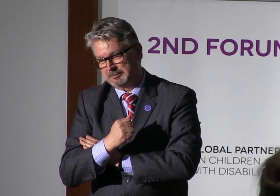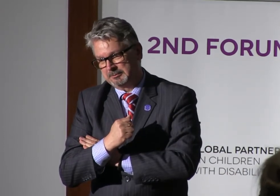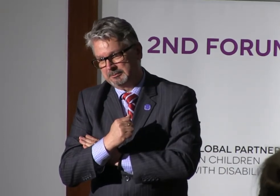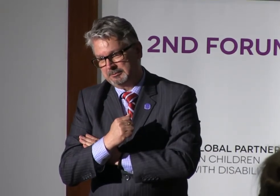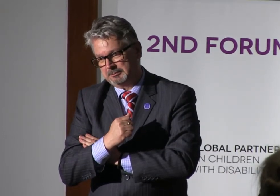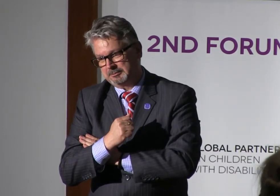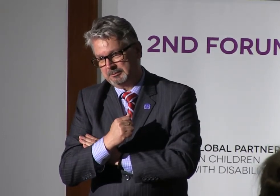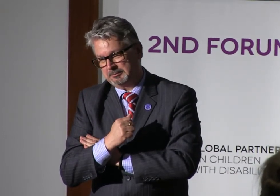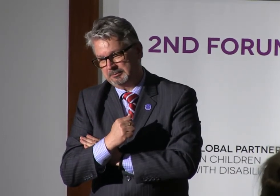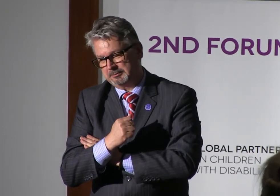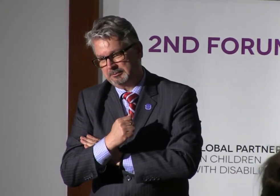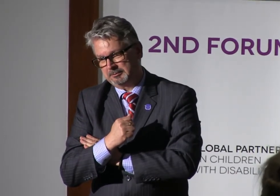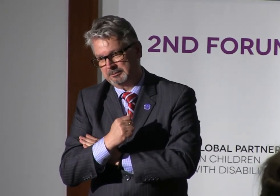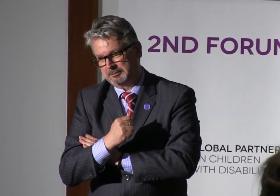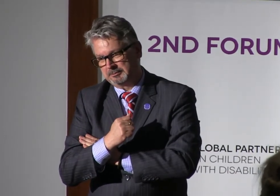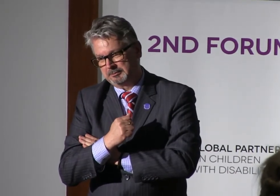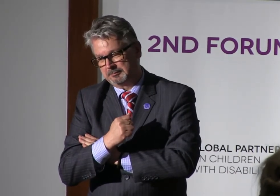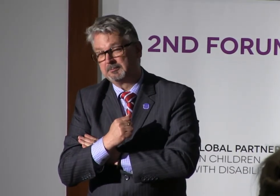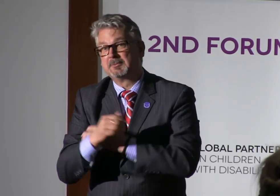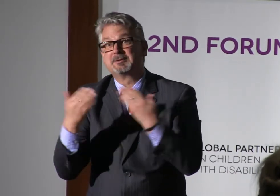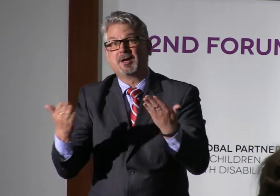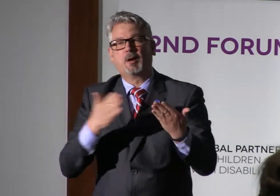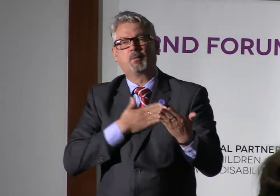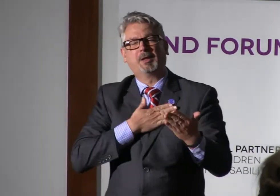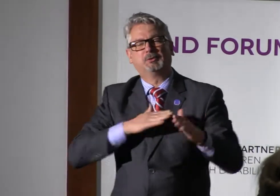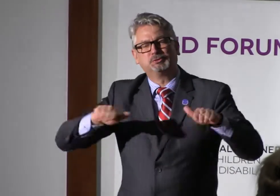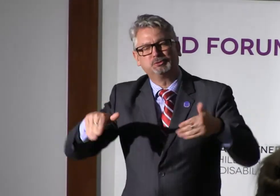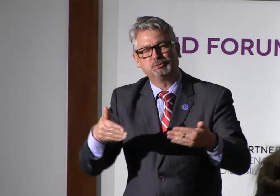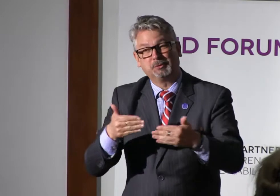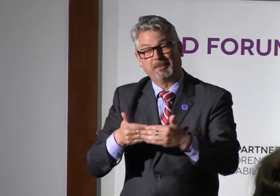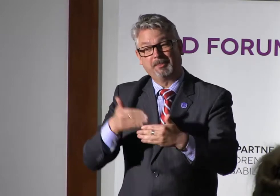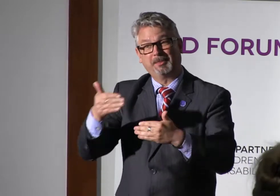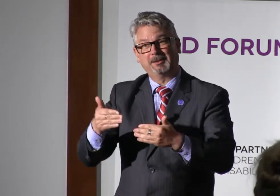participating in the global society.